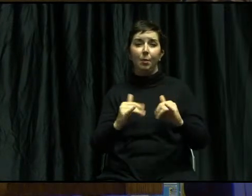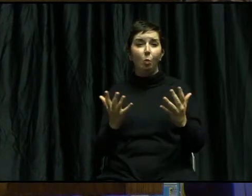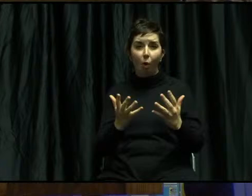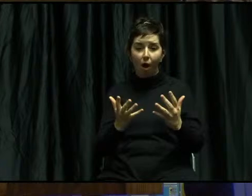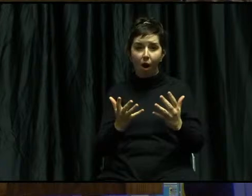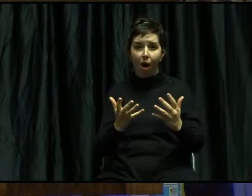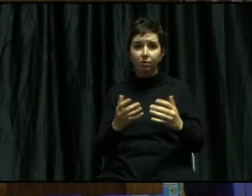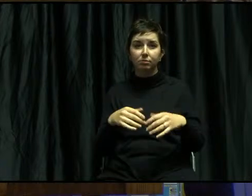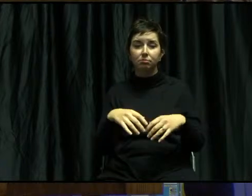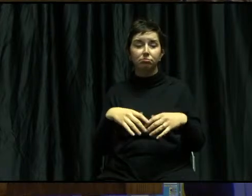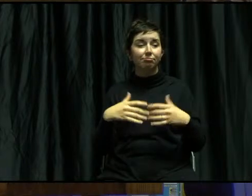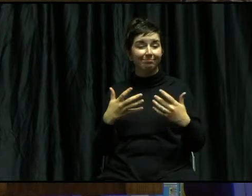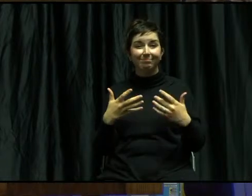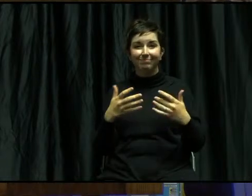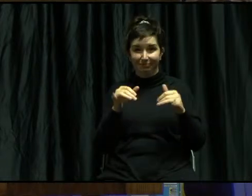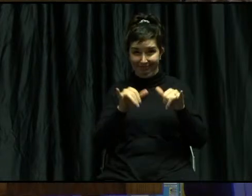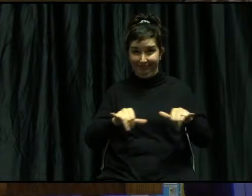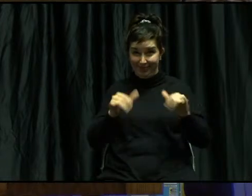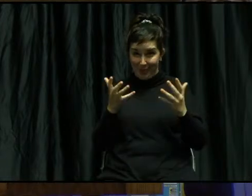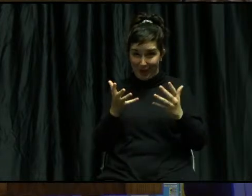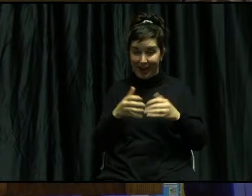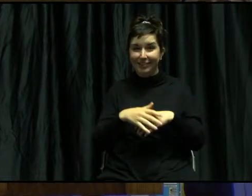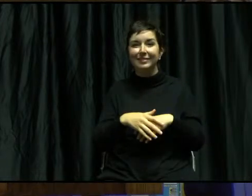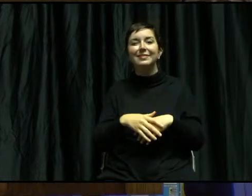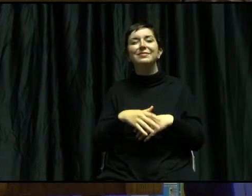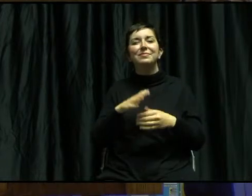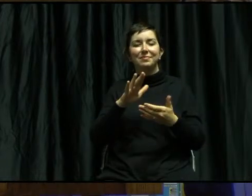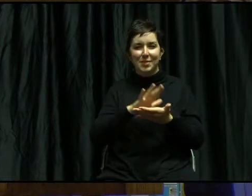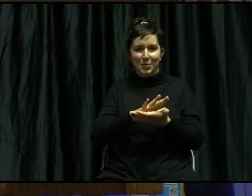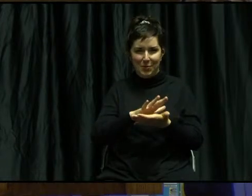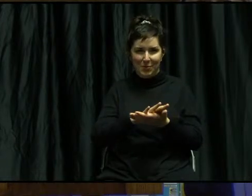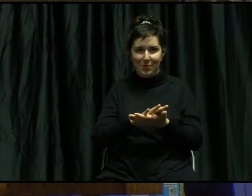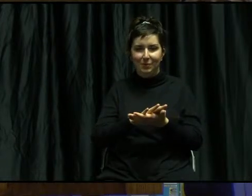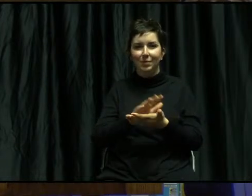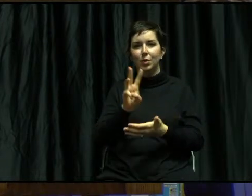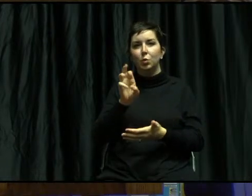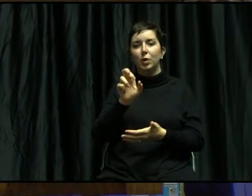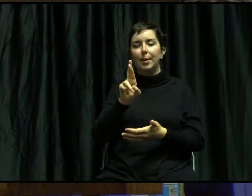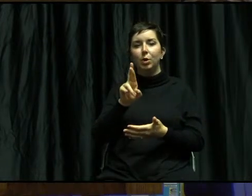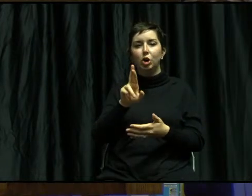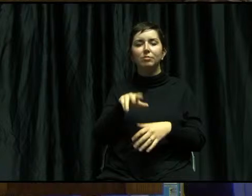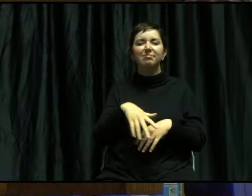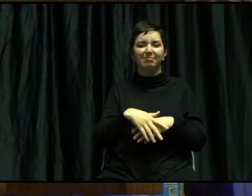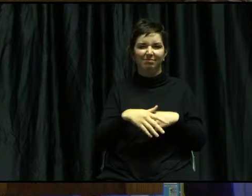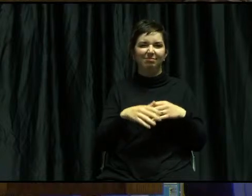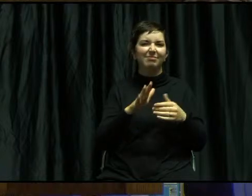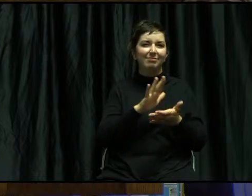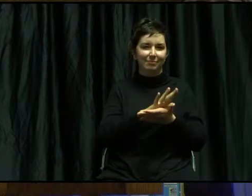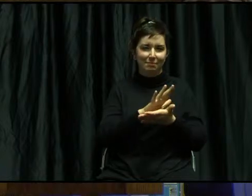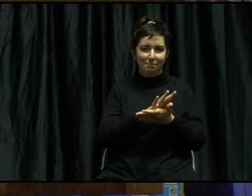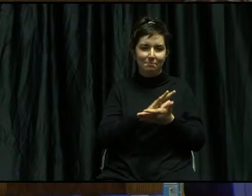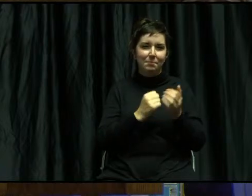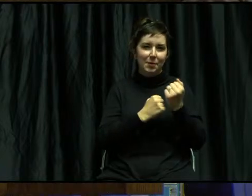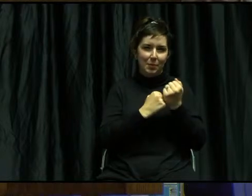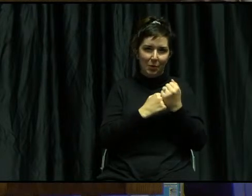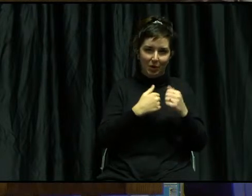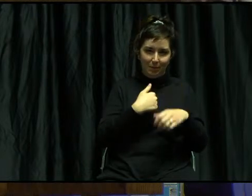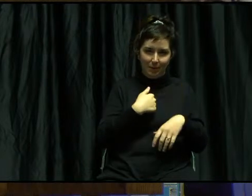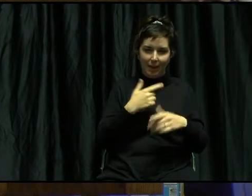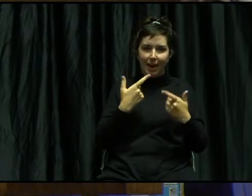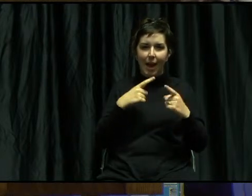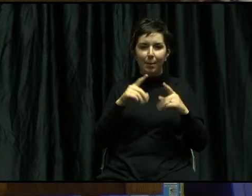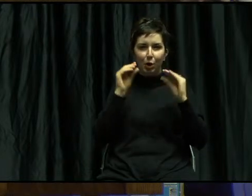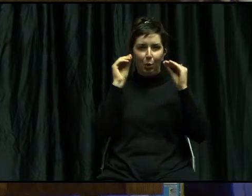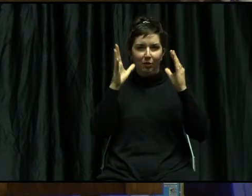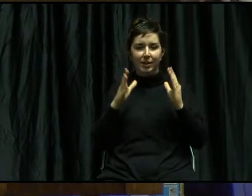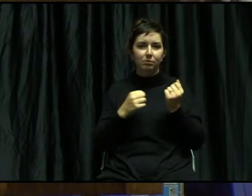I'll never forget as Weber State supported me, specifically Dr. Wingaya, who empathized and worked with me